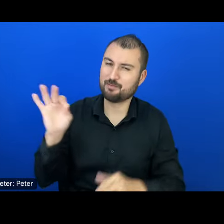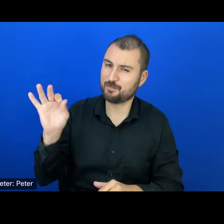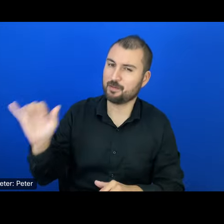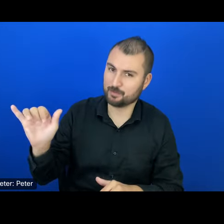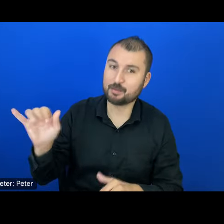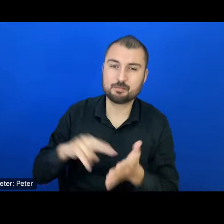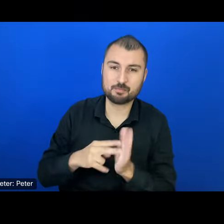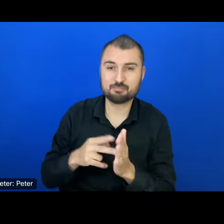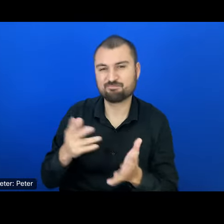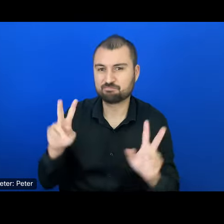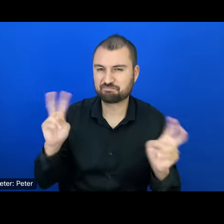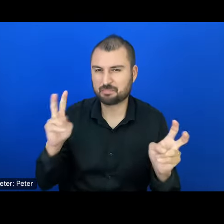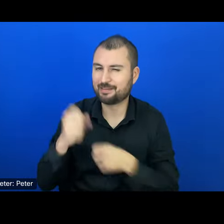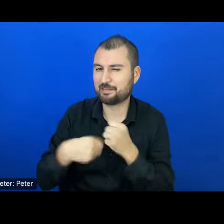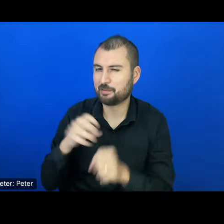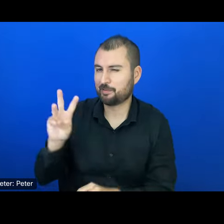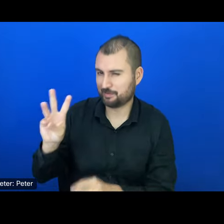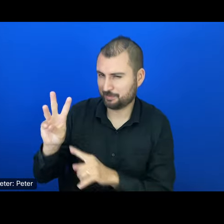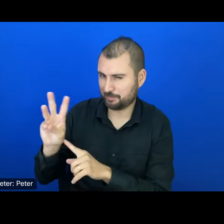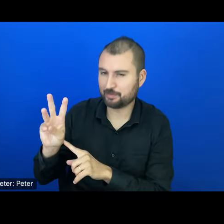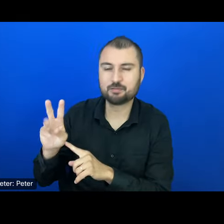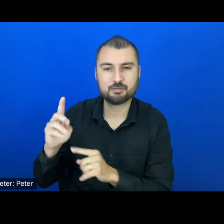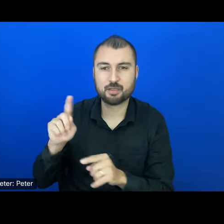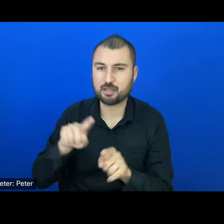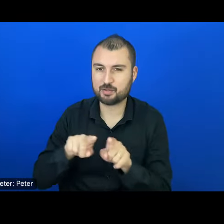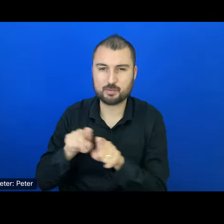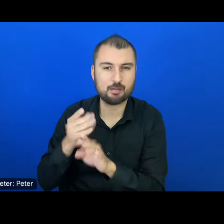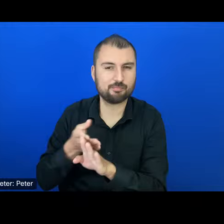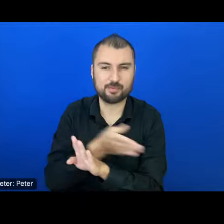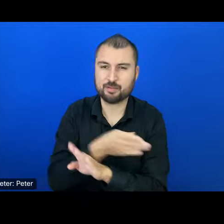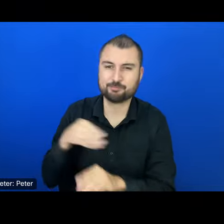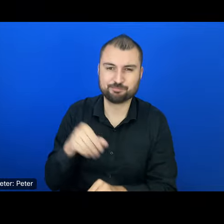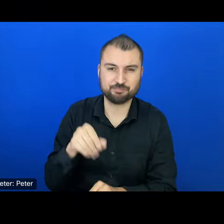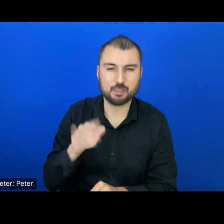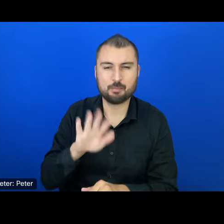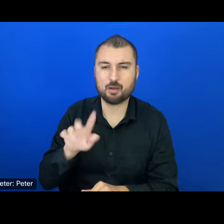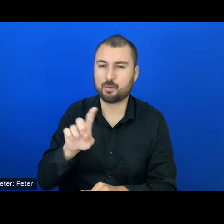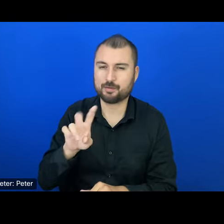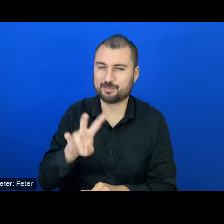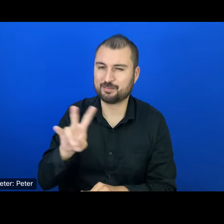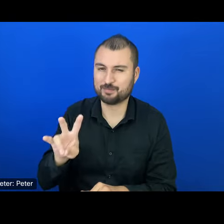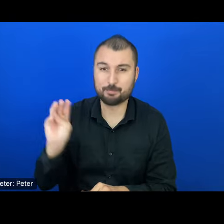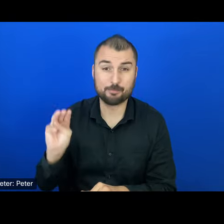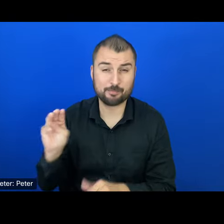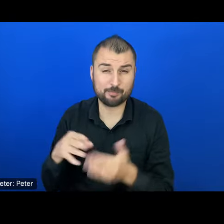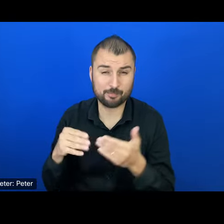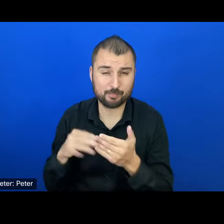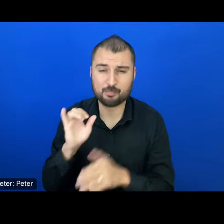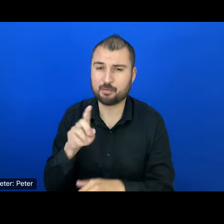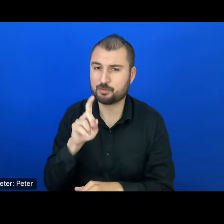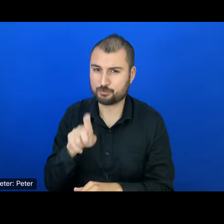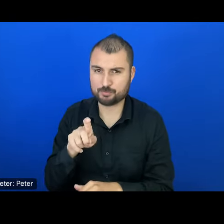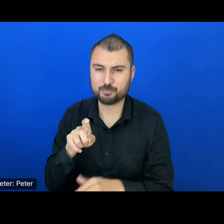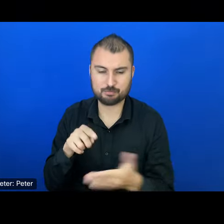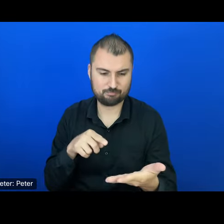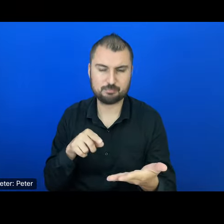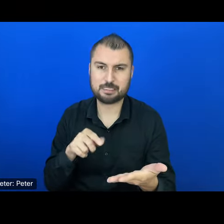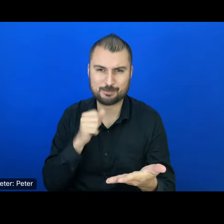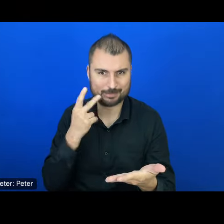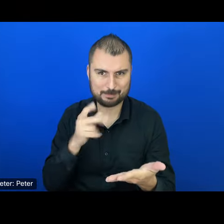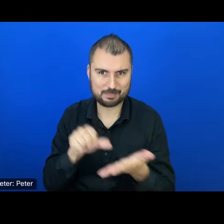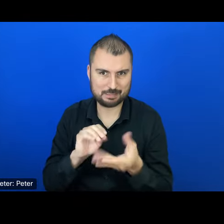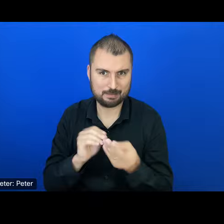year 6, if you will, and prior expenditures, about $177 million. That should be on, I don't see a